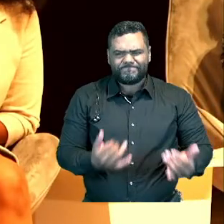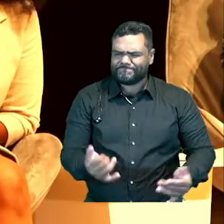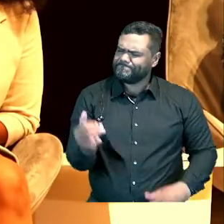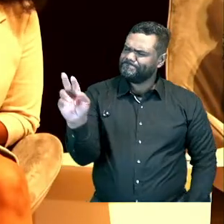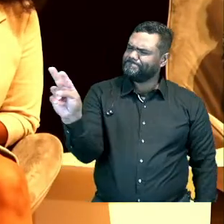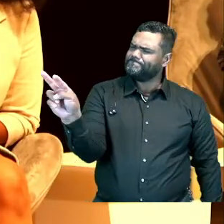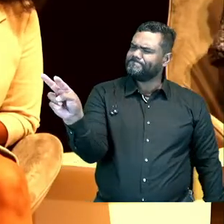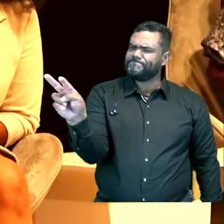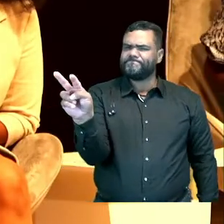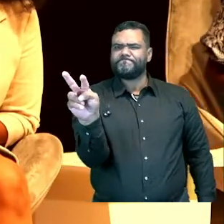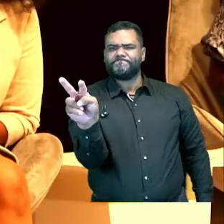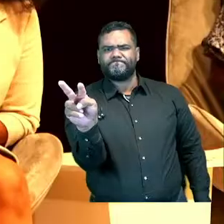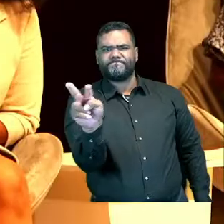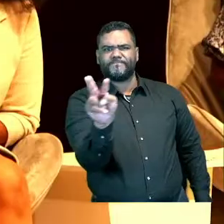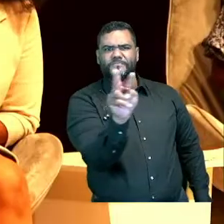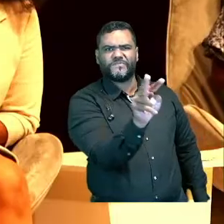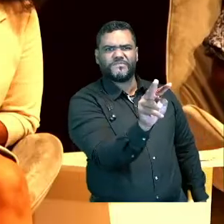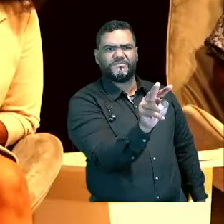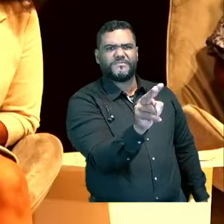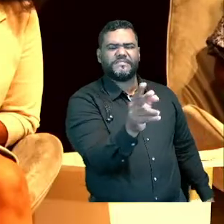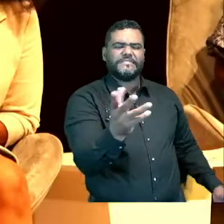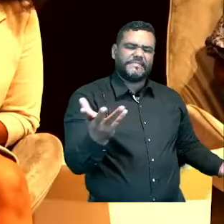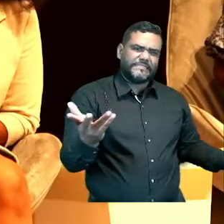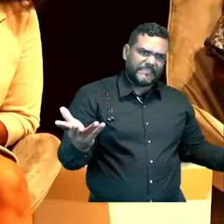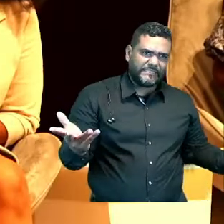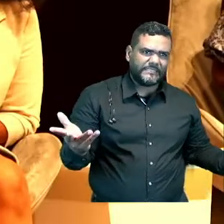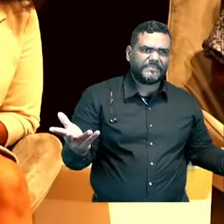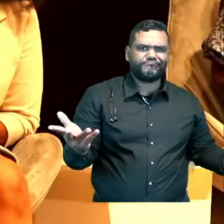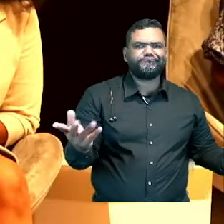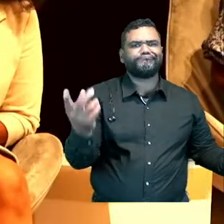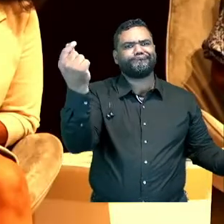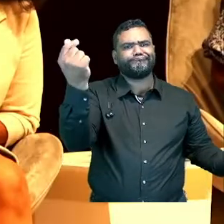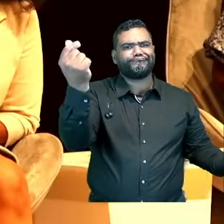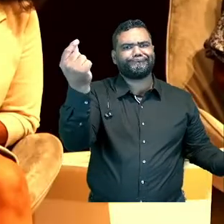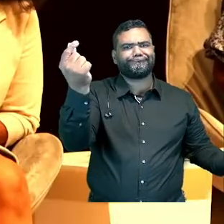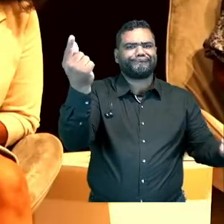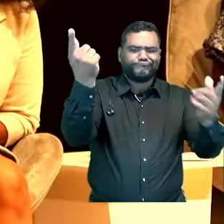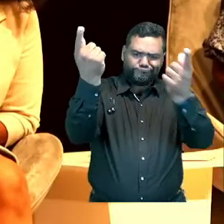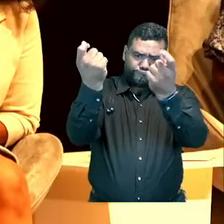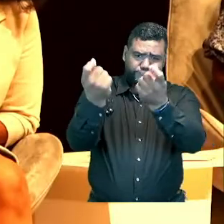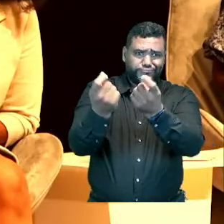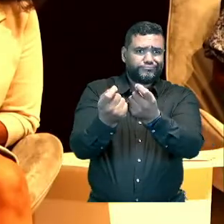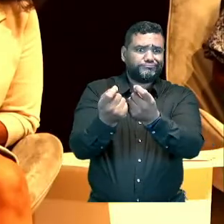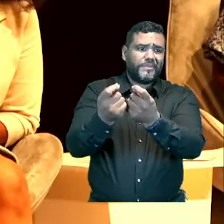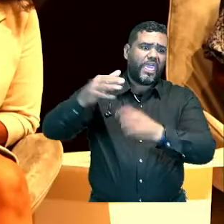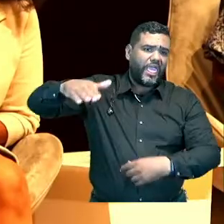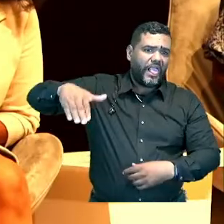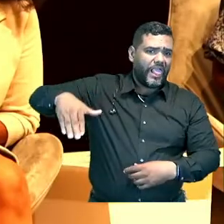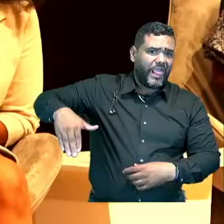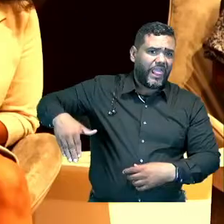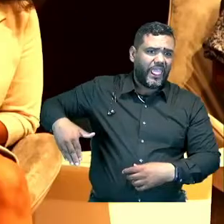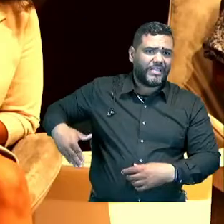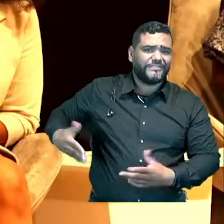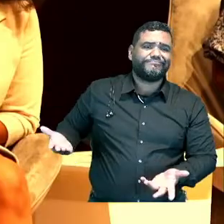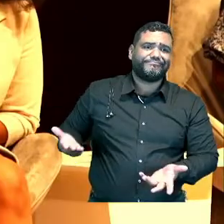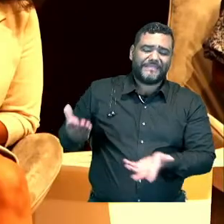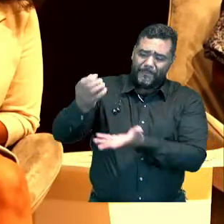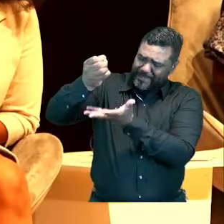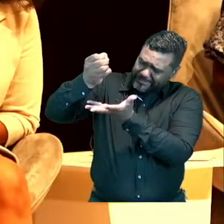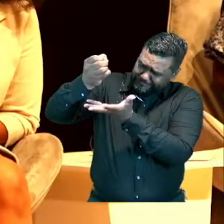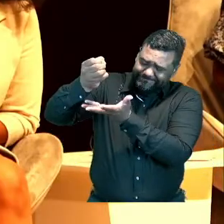This is something that we see reflected nowadays, all this economic setback that we have. And we have